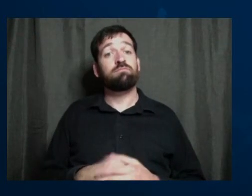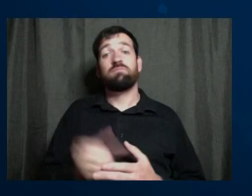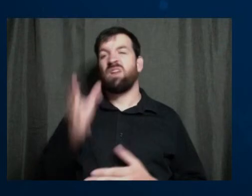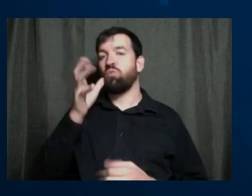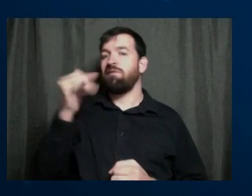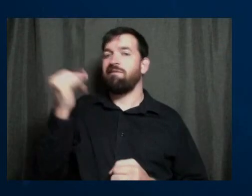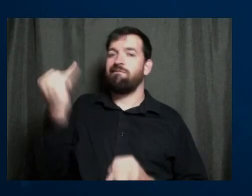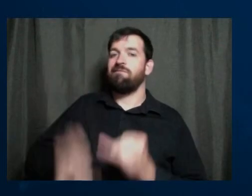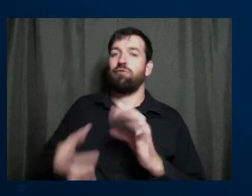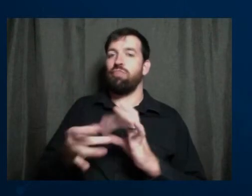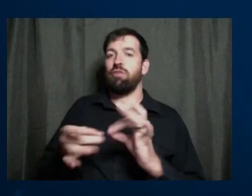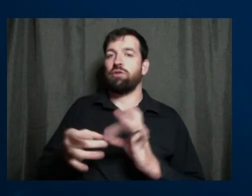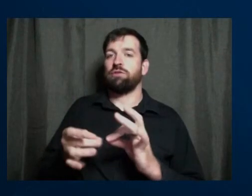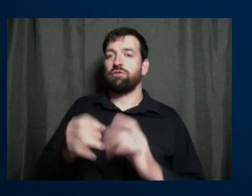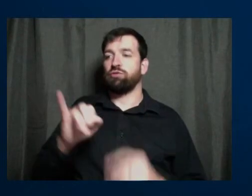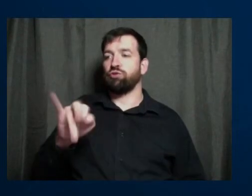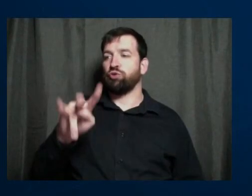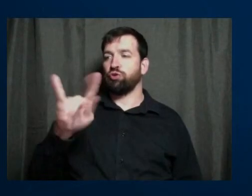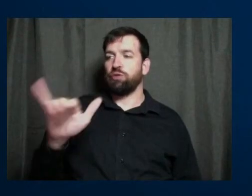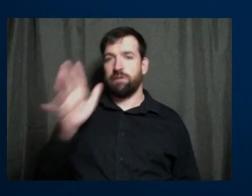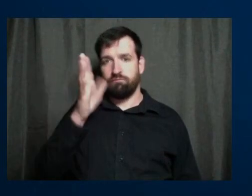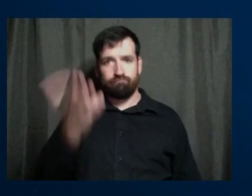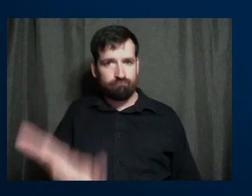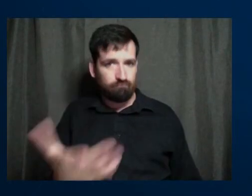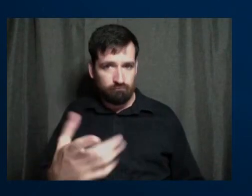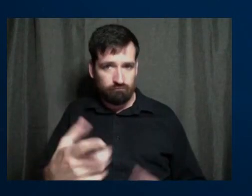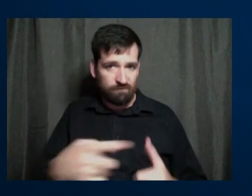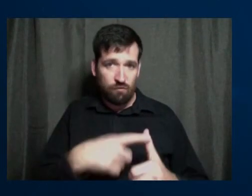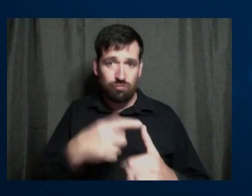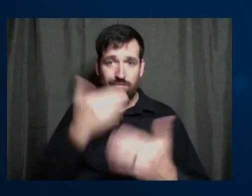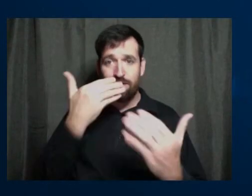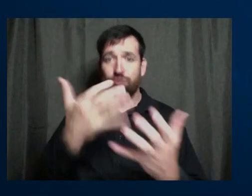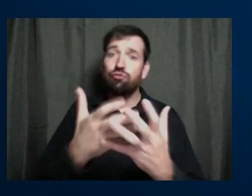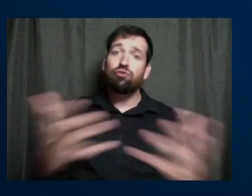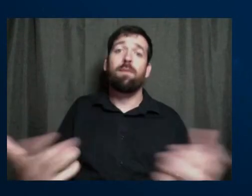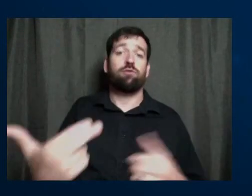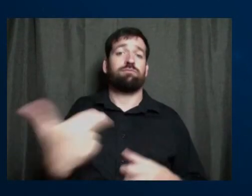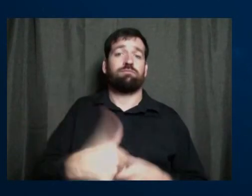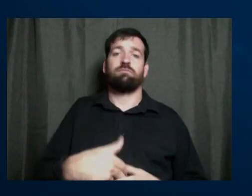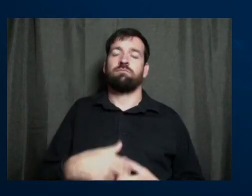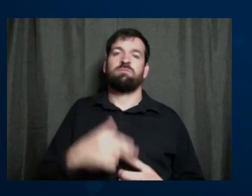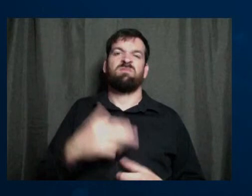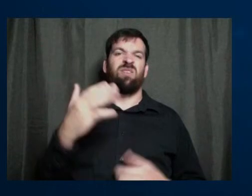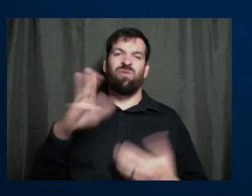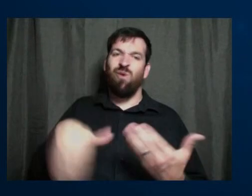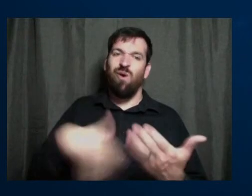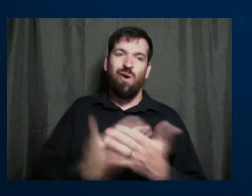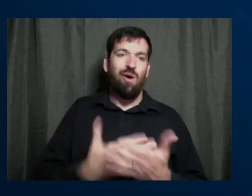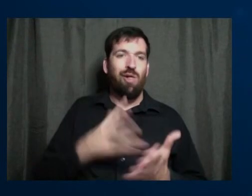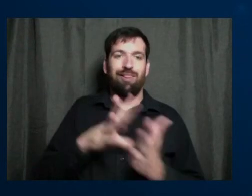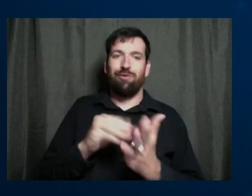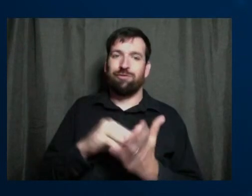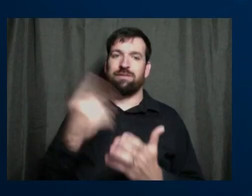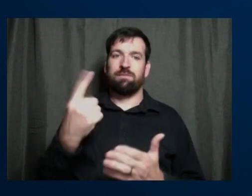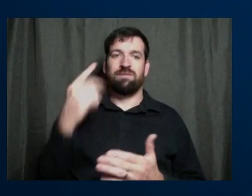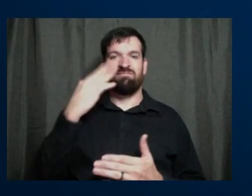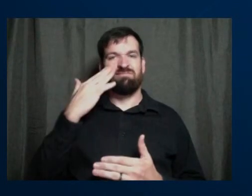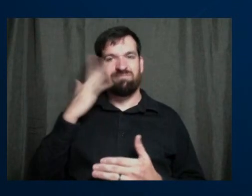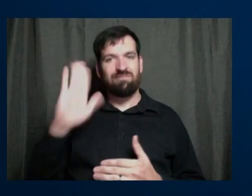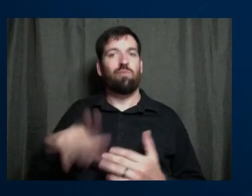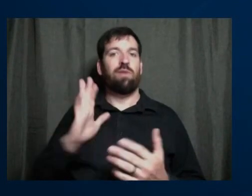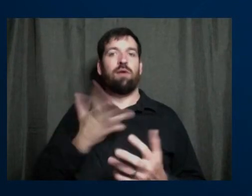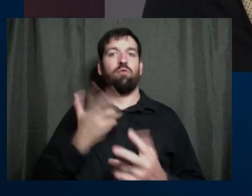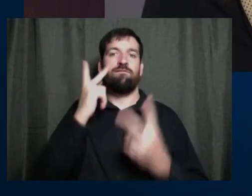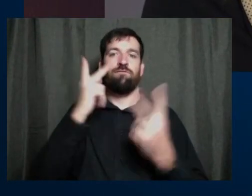and Judy, I'm just going to stick right out there with you. First of all, just thank you so much for coming on. I think we all learned something today, and I know our viewers are happy to